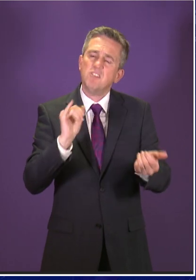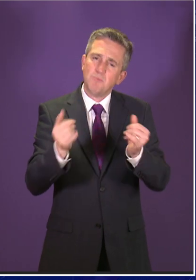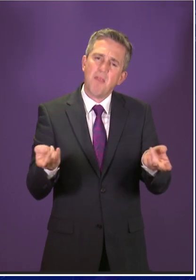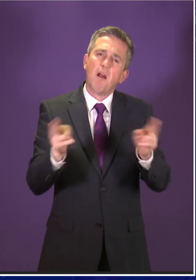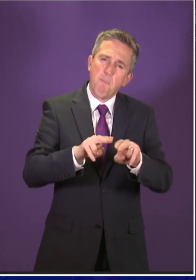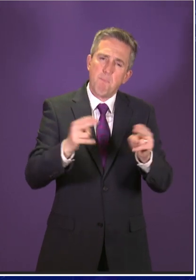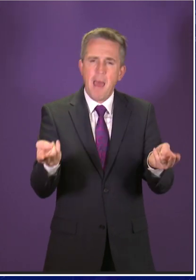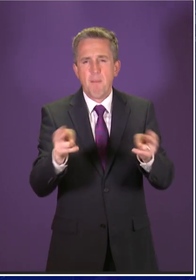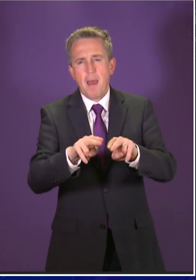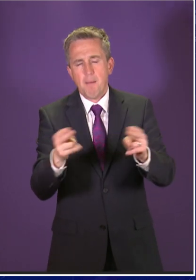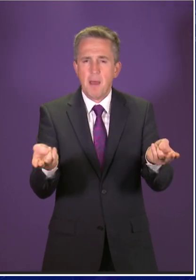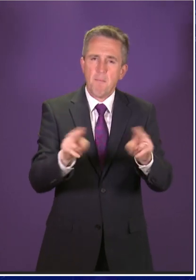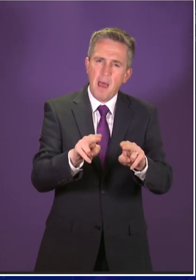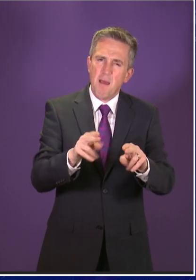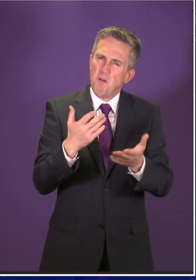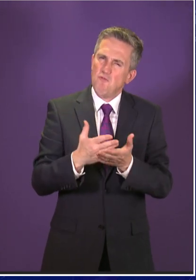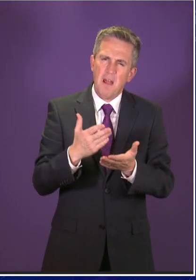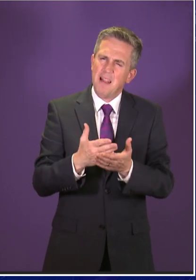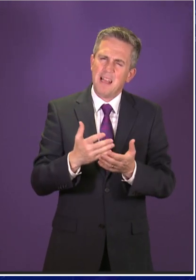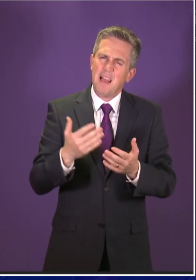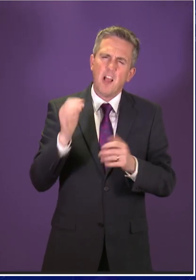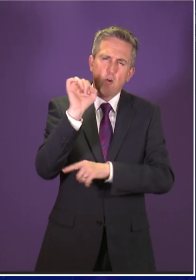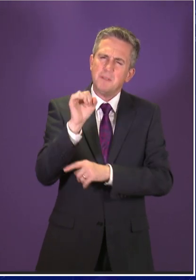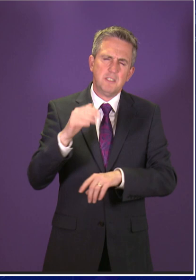time to time, but the impact on our daily life is nothing like it